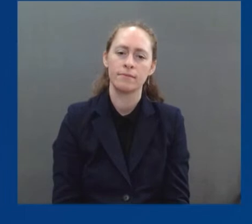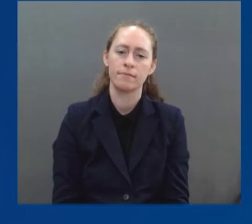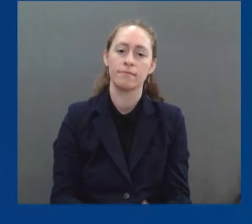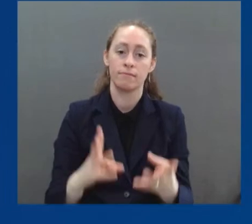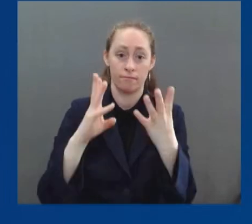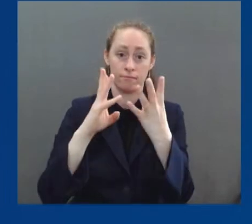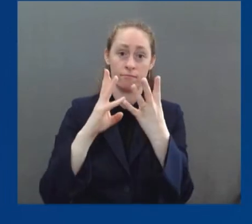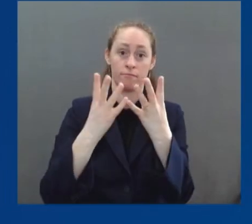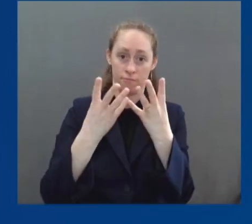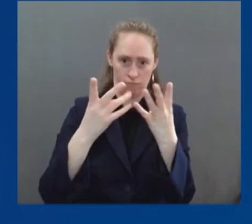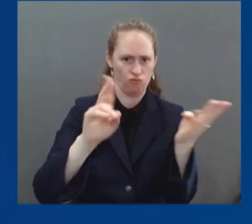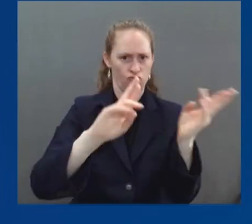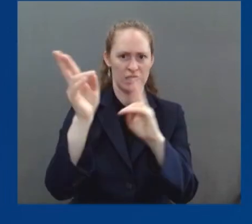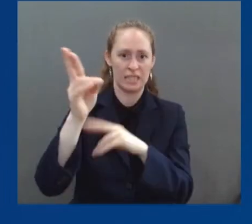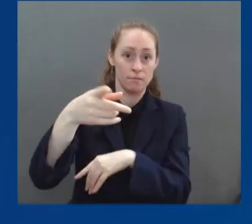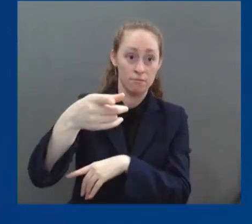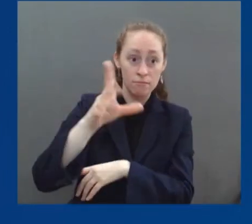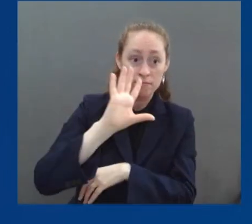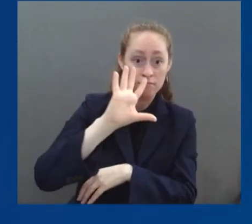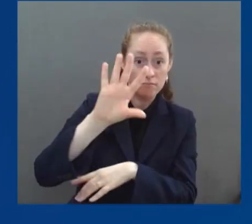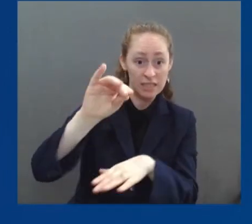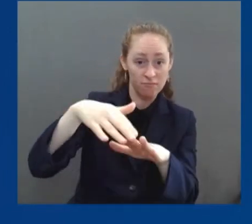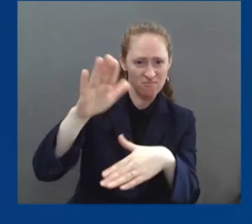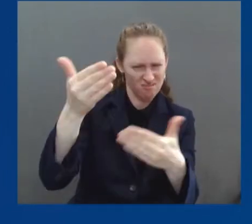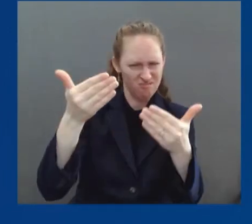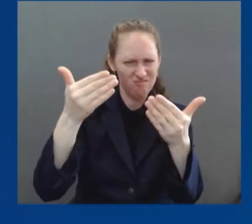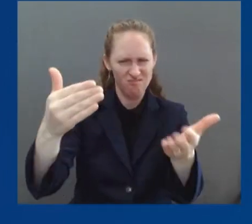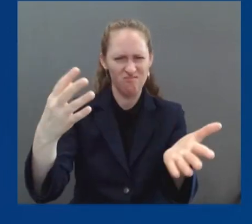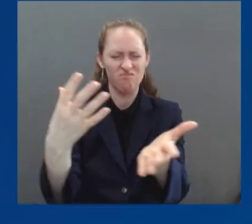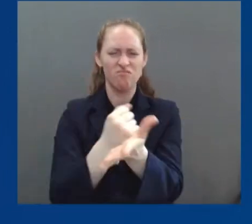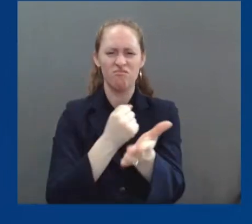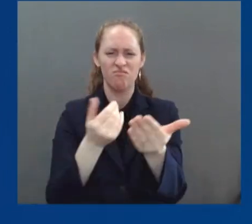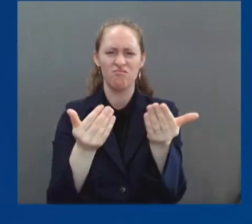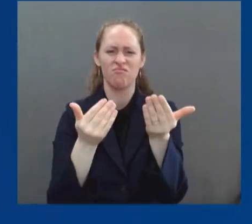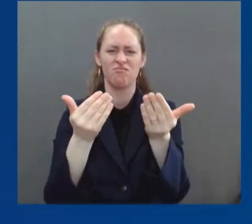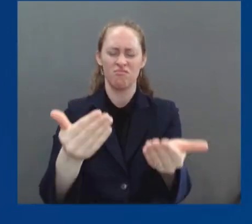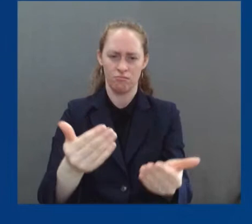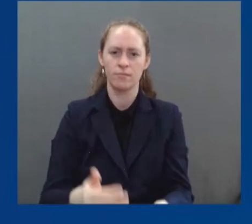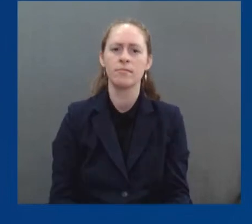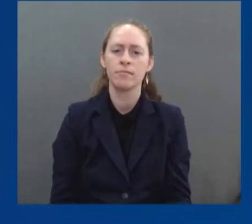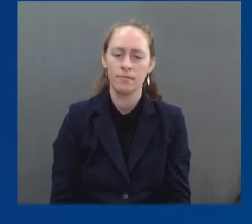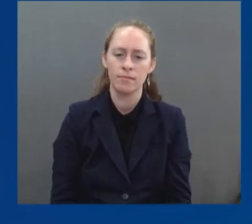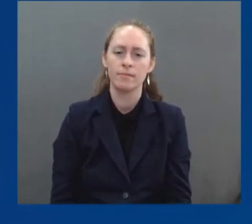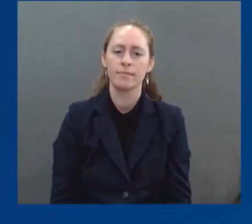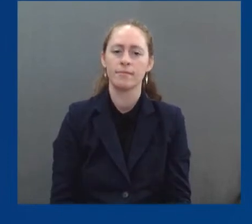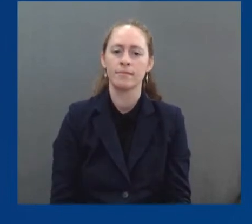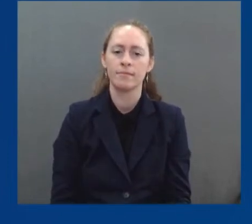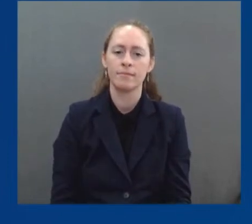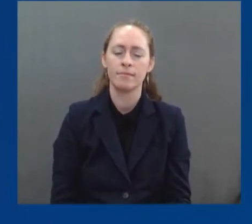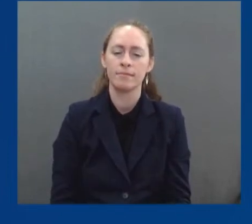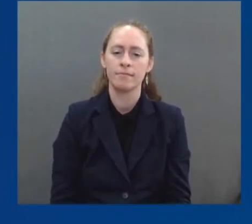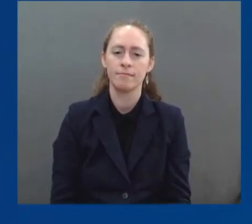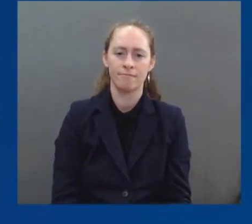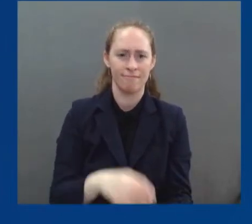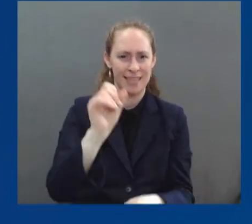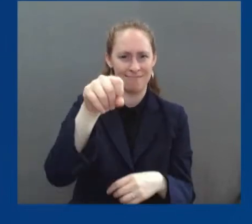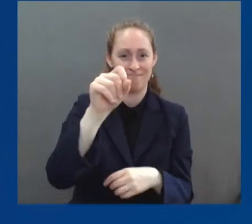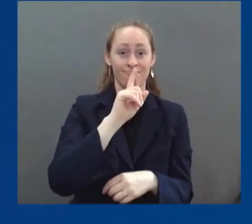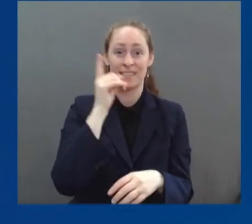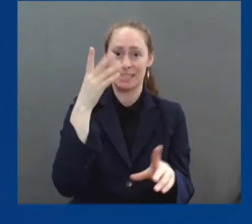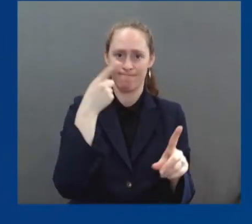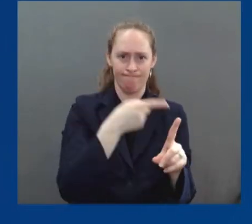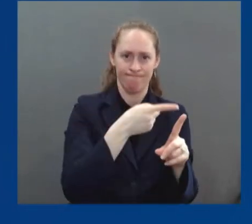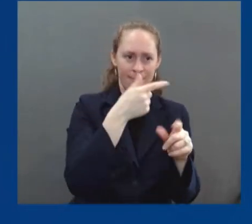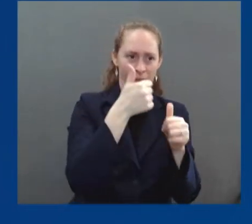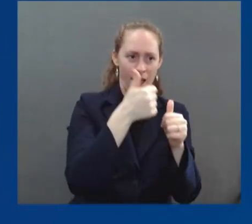have individual, risk assessment as to how they're approaching this vaccine. But we really would encourage people who are over